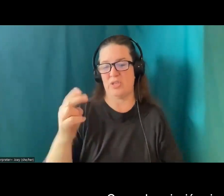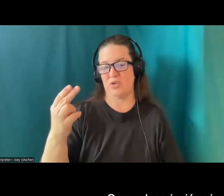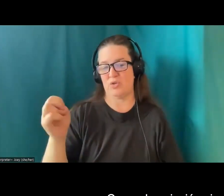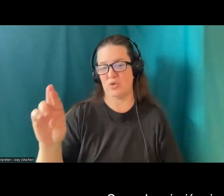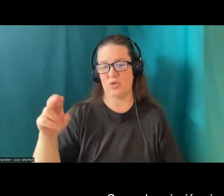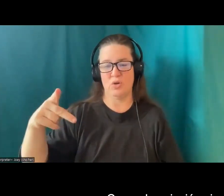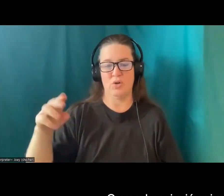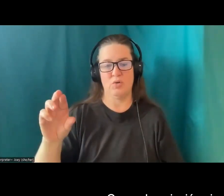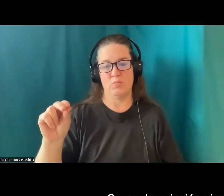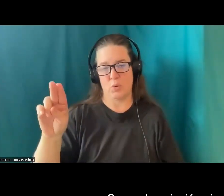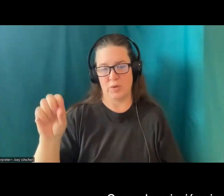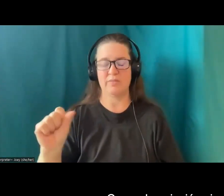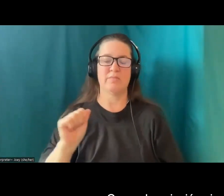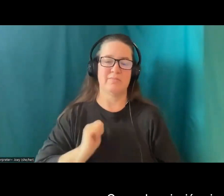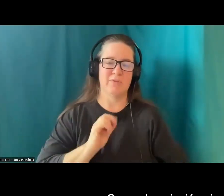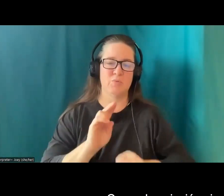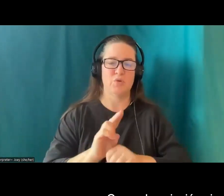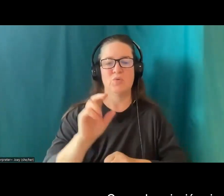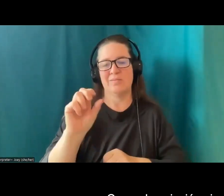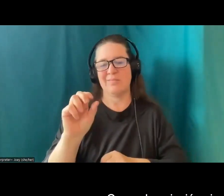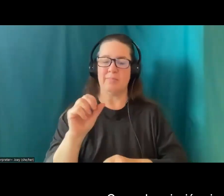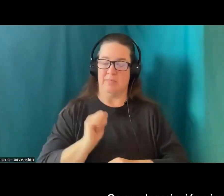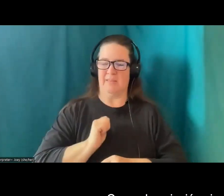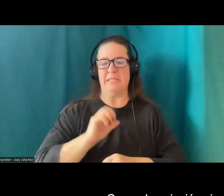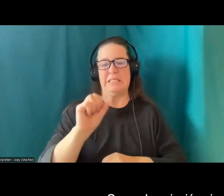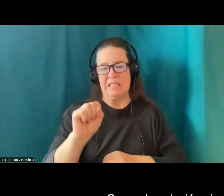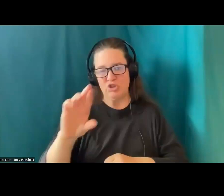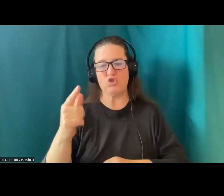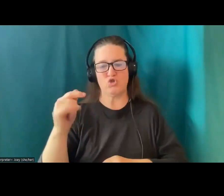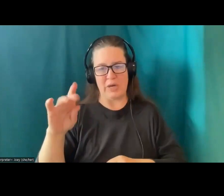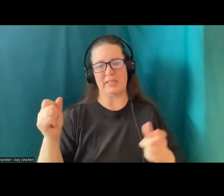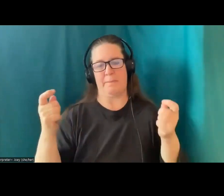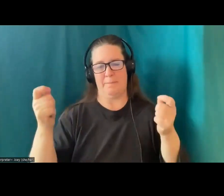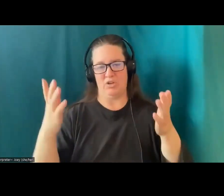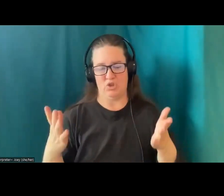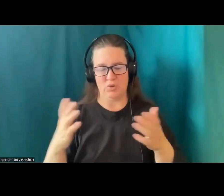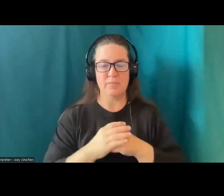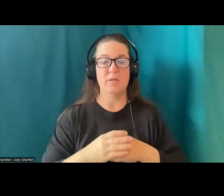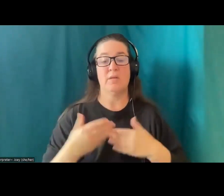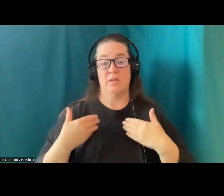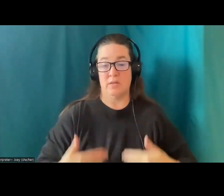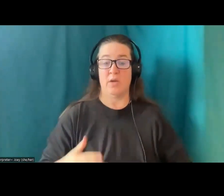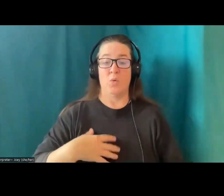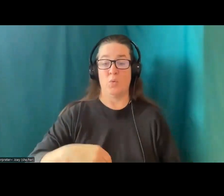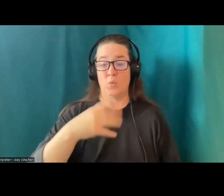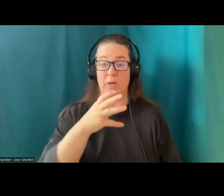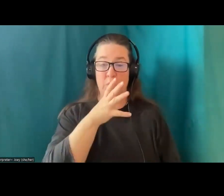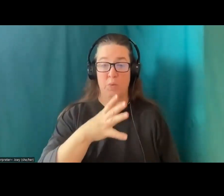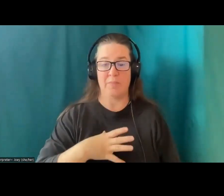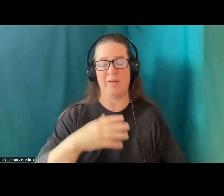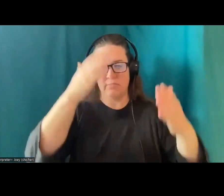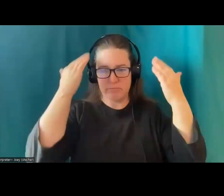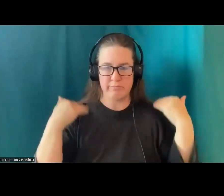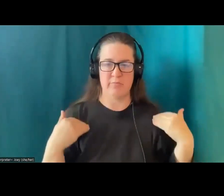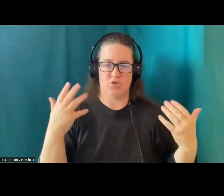For a visual description, I am a white woman with long dark hair wearing a tan sweater, and I'm in my home office